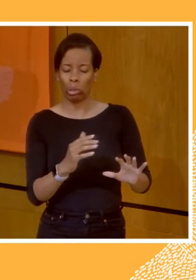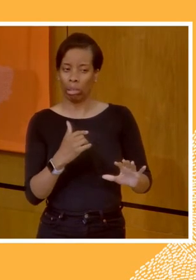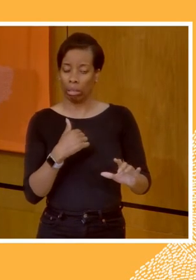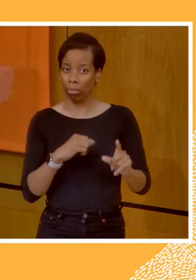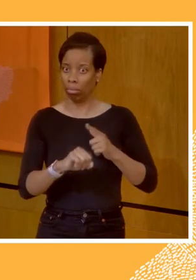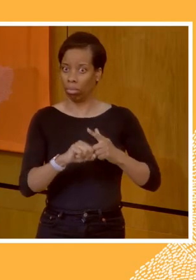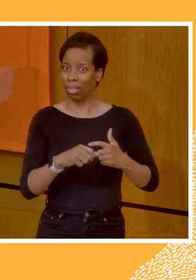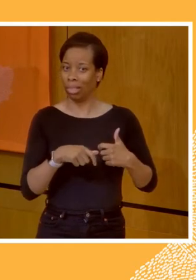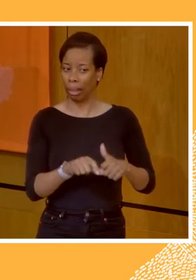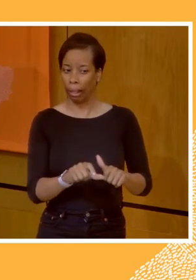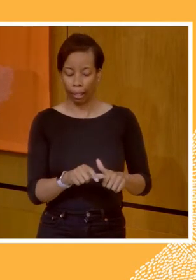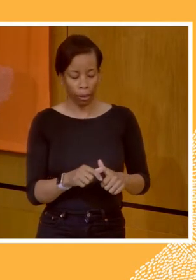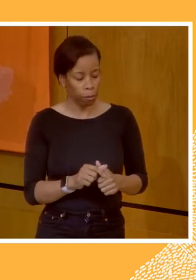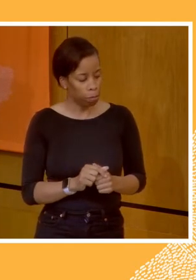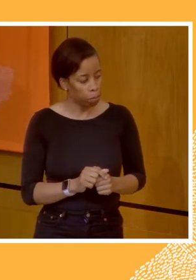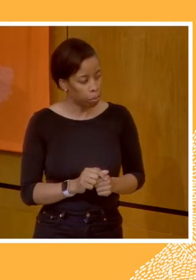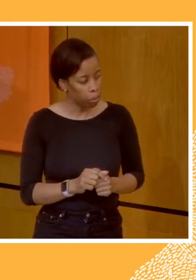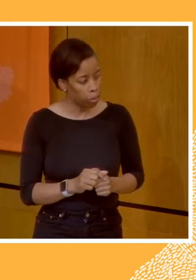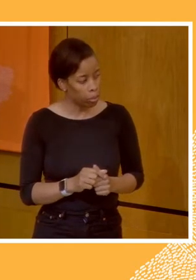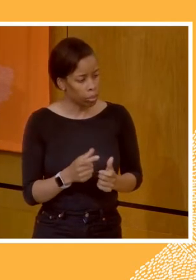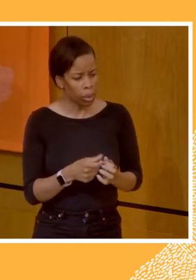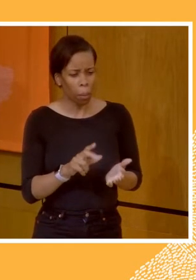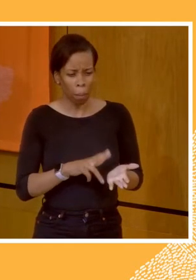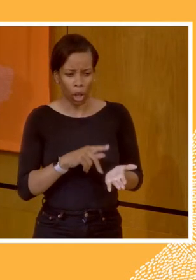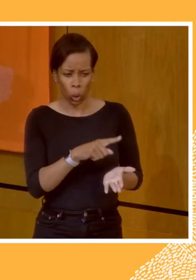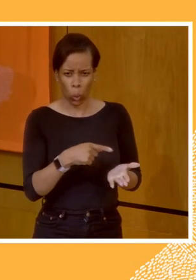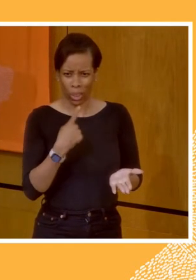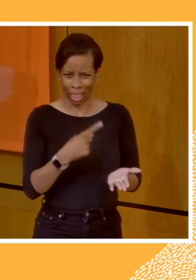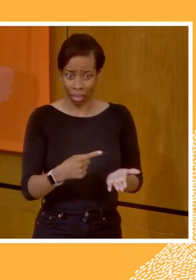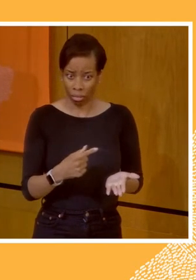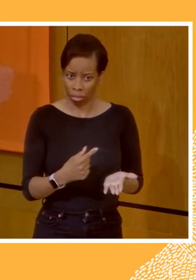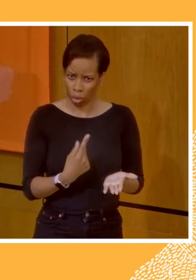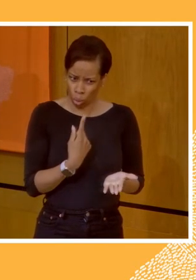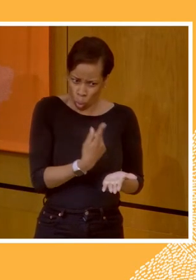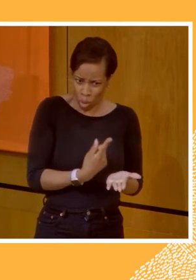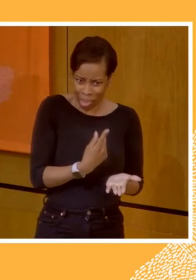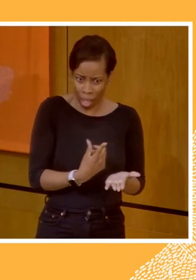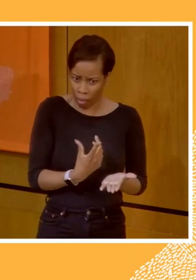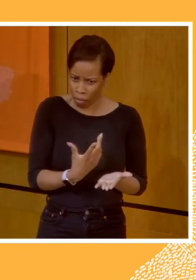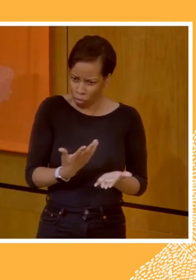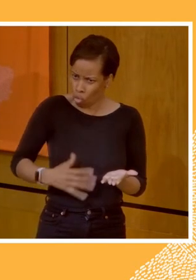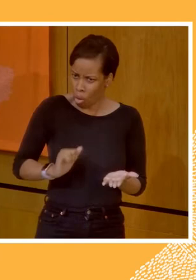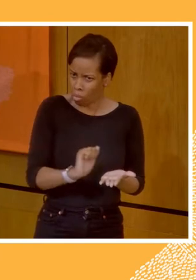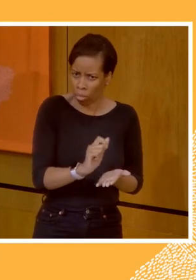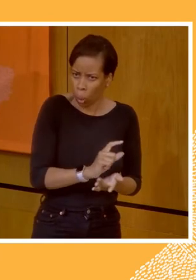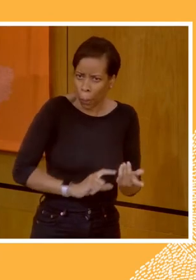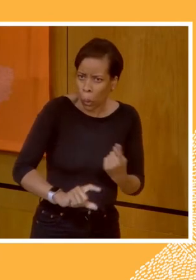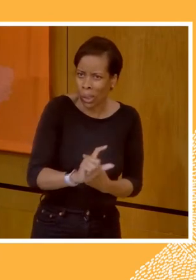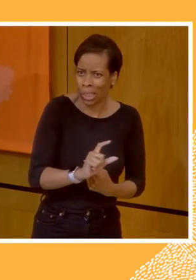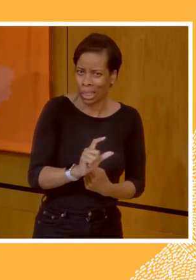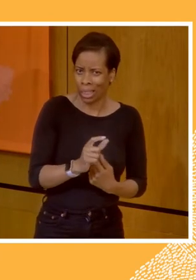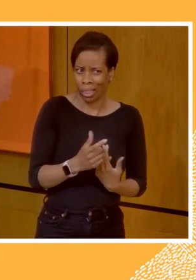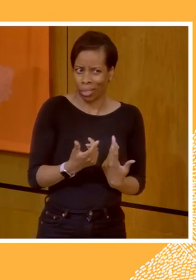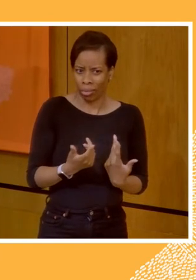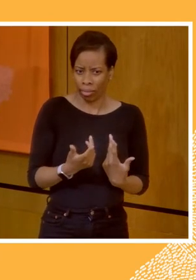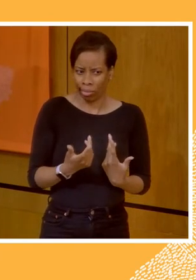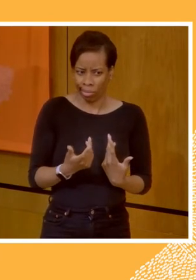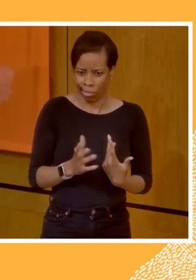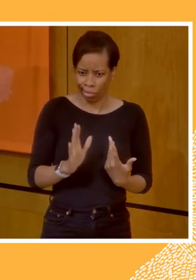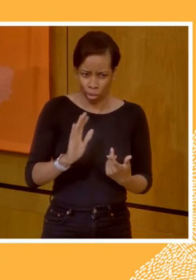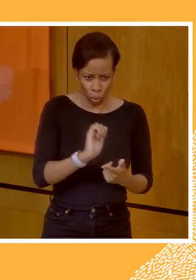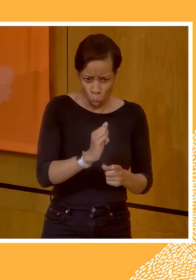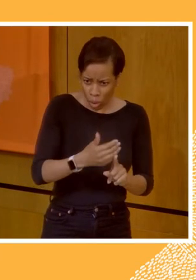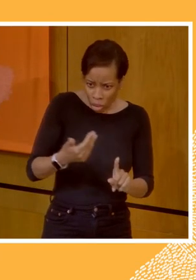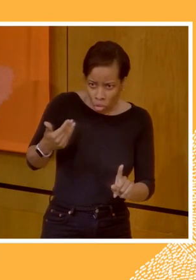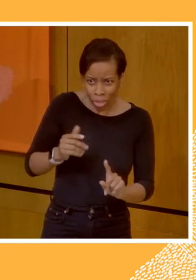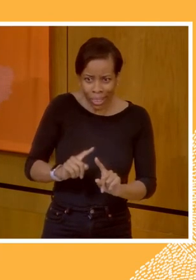bit, Ben, you mentioned your positionality, being an outsider, But also Land Body Ecologies team, we talk a lot